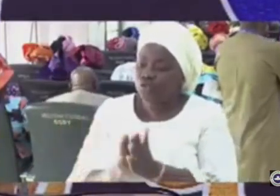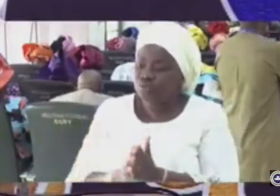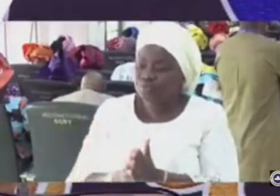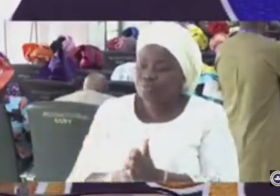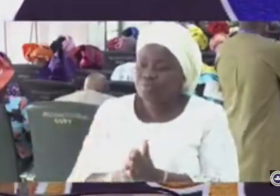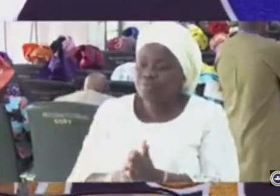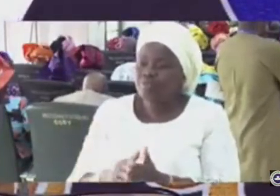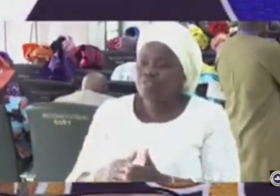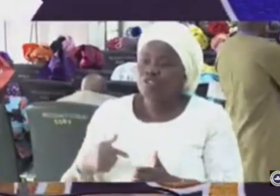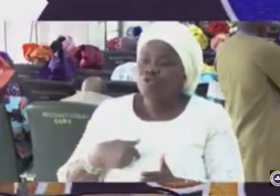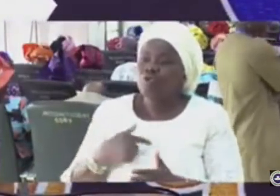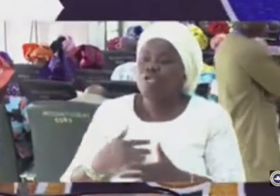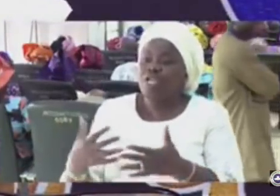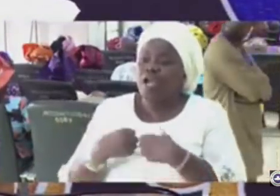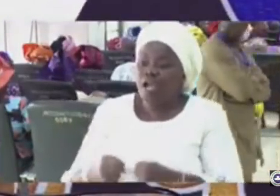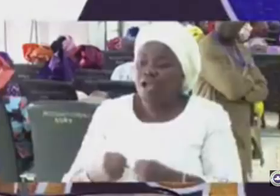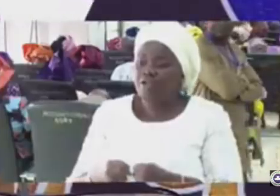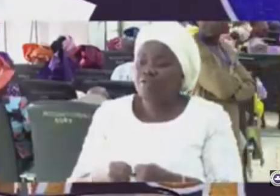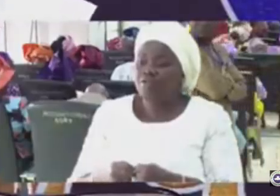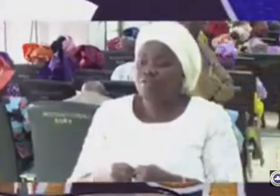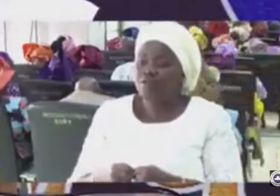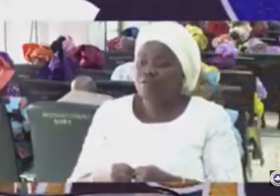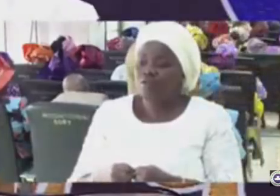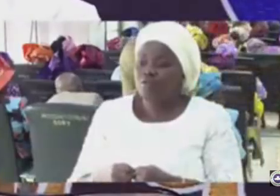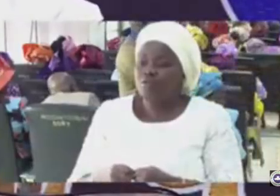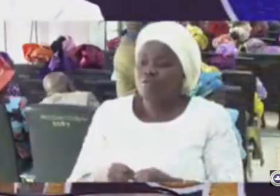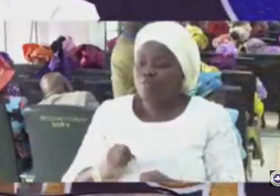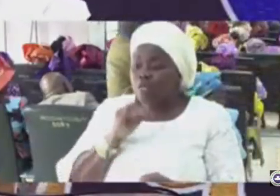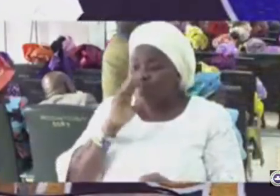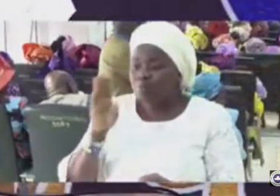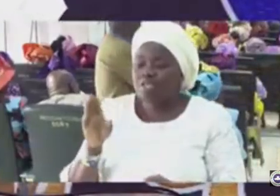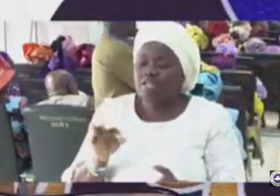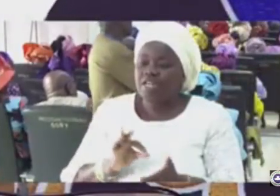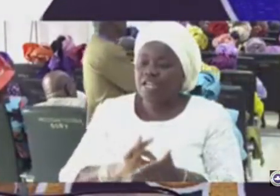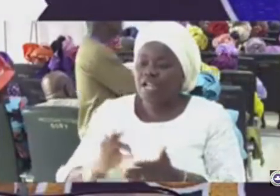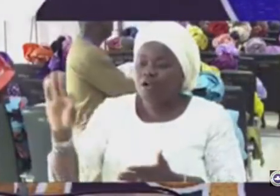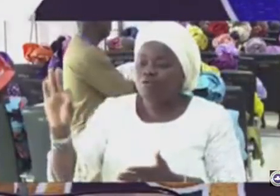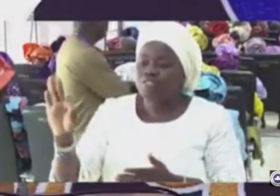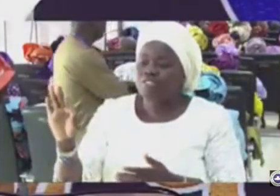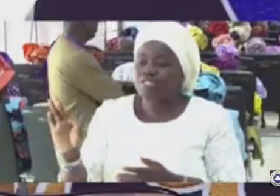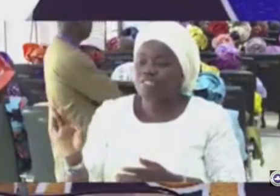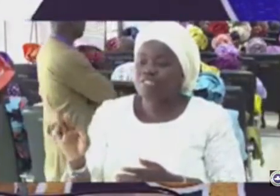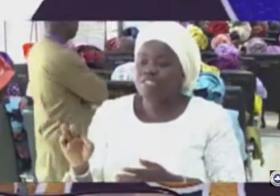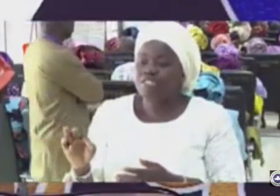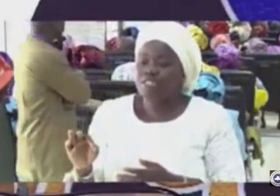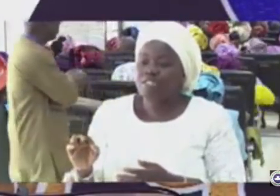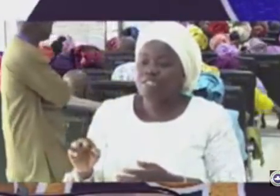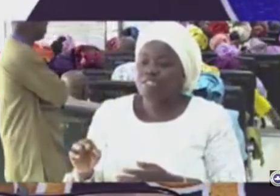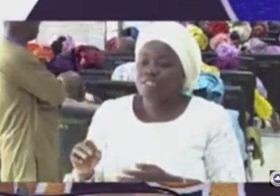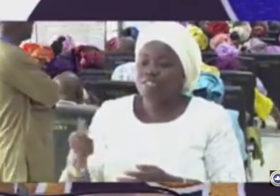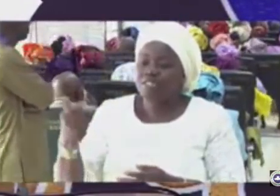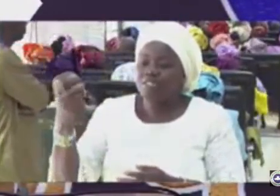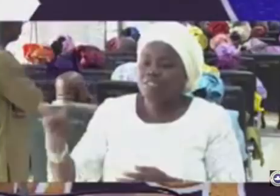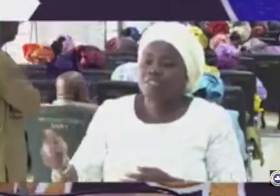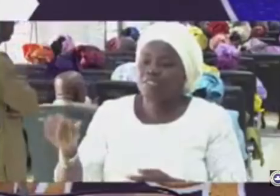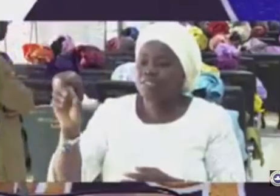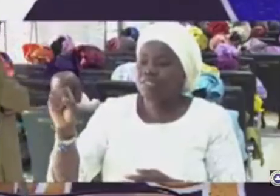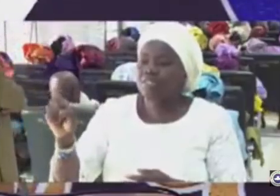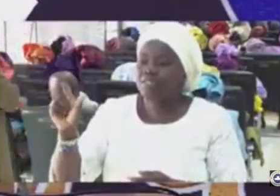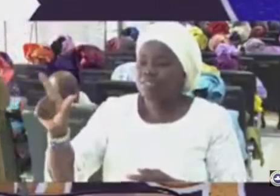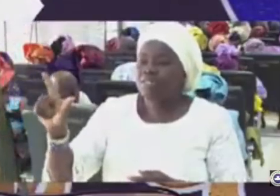Then we came to Ibadan, and it was time to run. On your mark, set, go. Immediately she